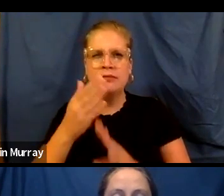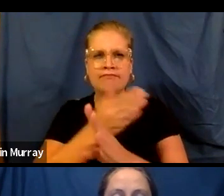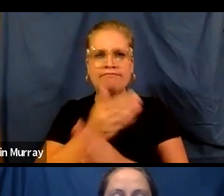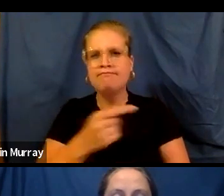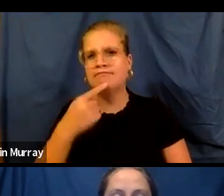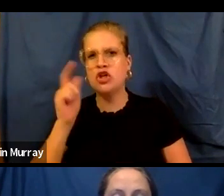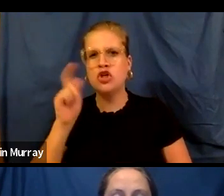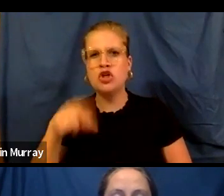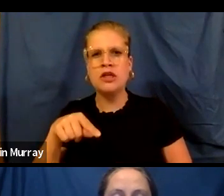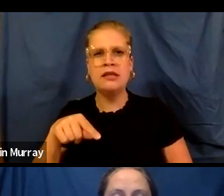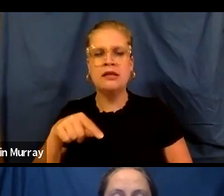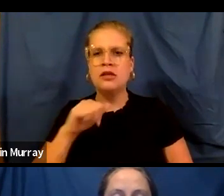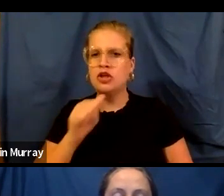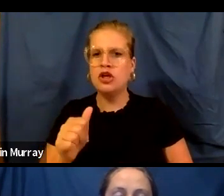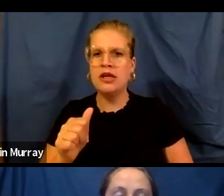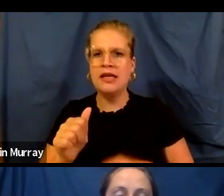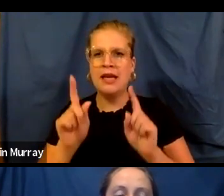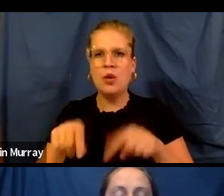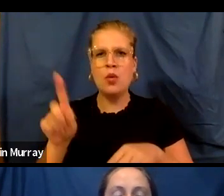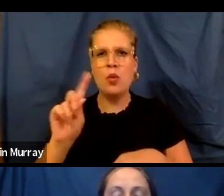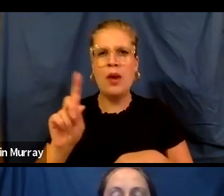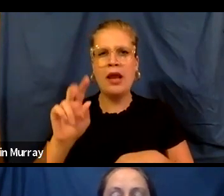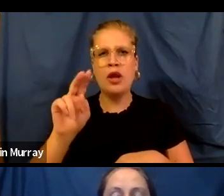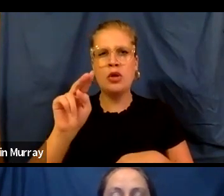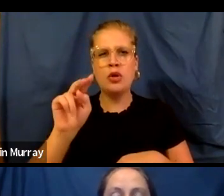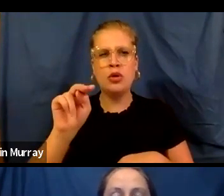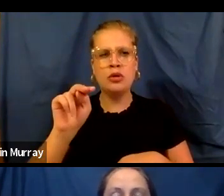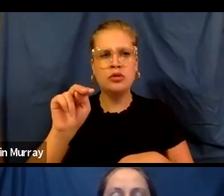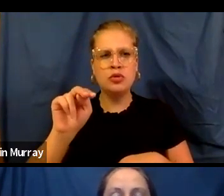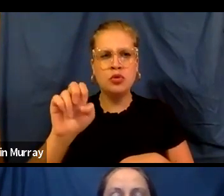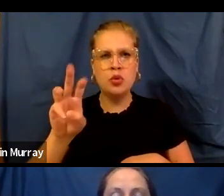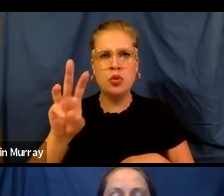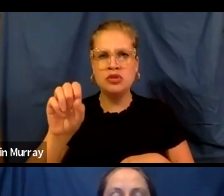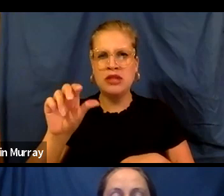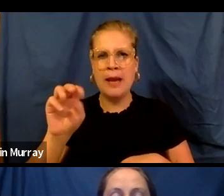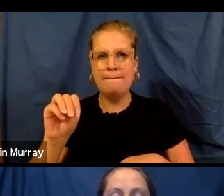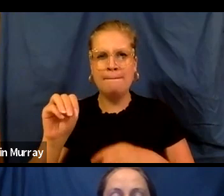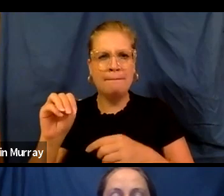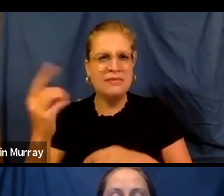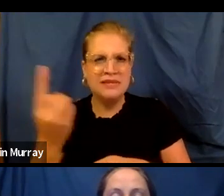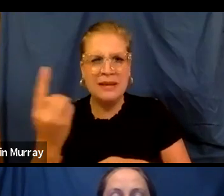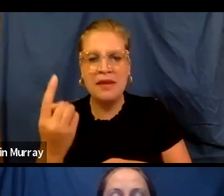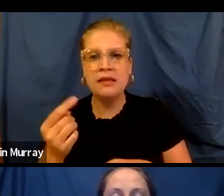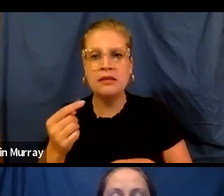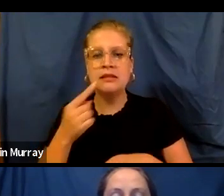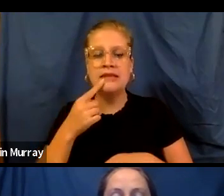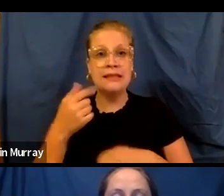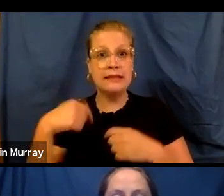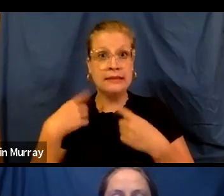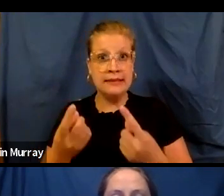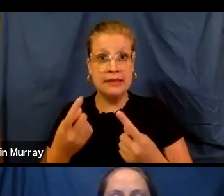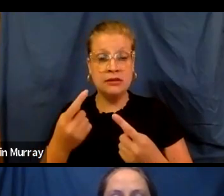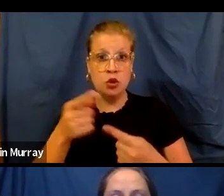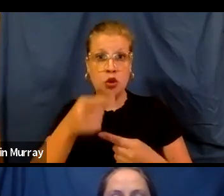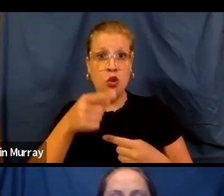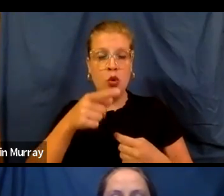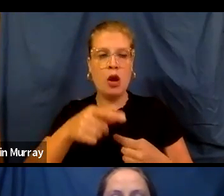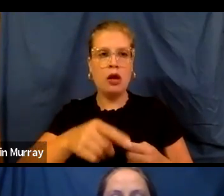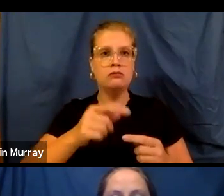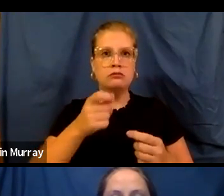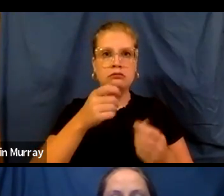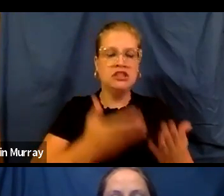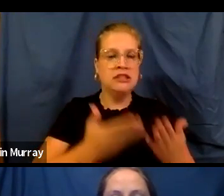get down to maybe New Samaritan because of transportation. Someone spoke earlier about that. So since you provided direct delivery,